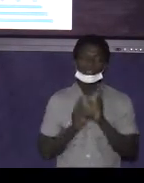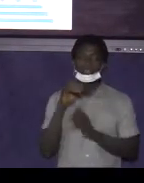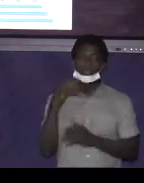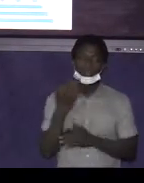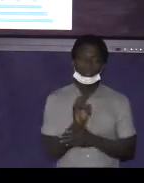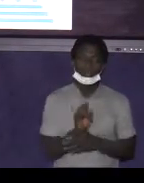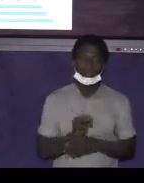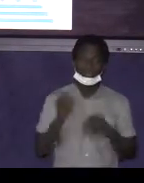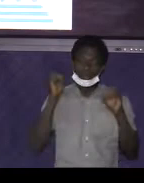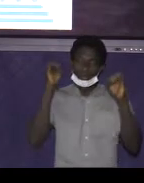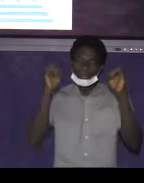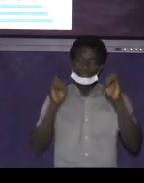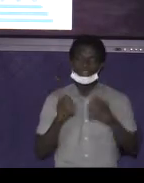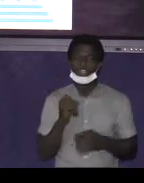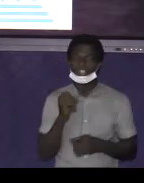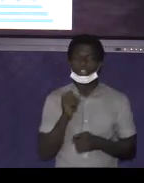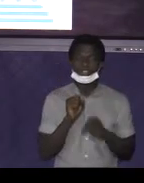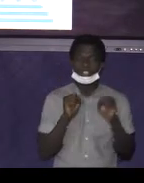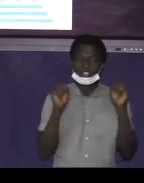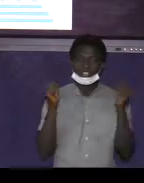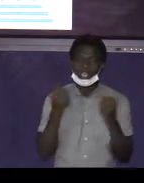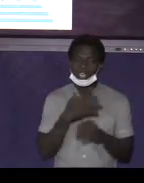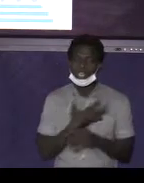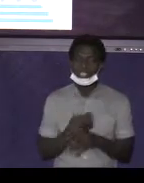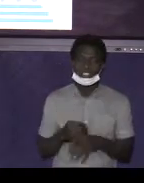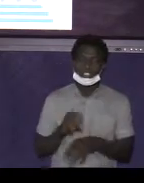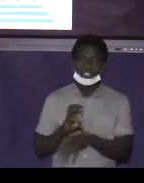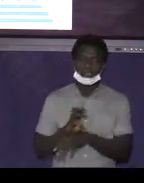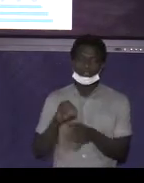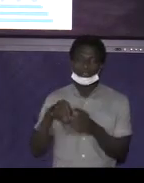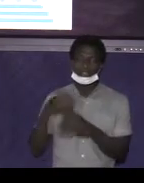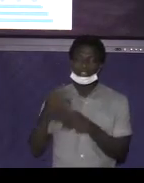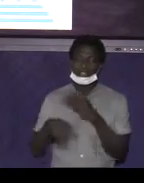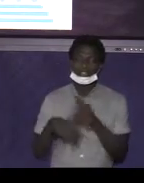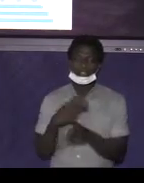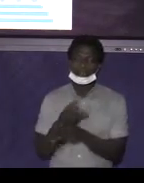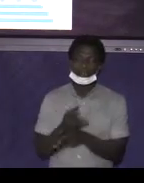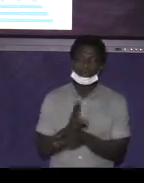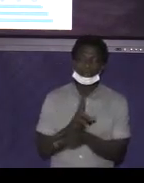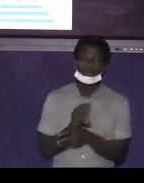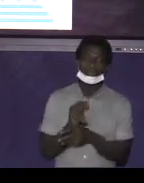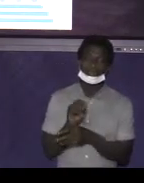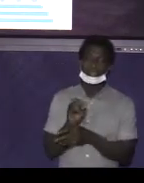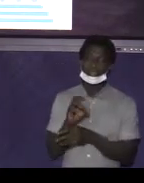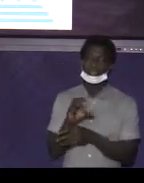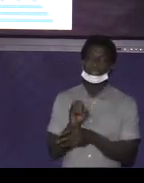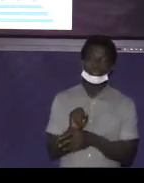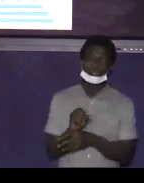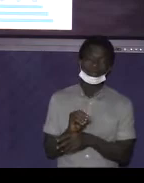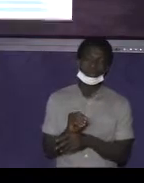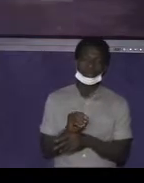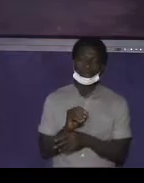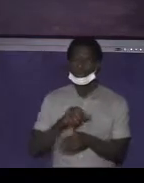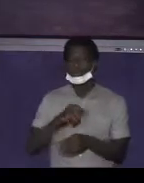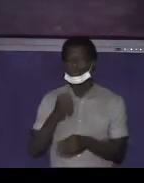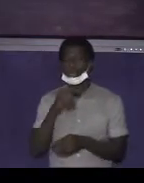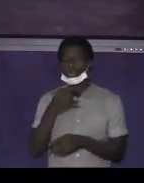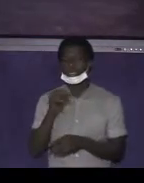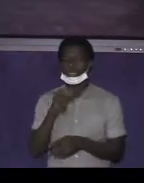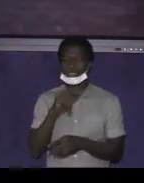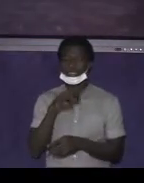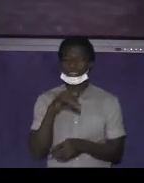development of education, science and culture in the world. That's UNESCO. It's another agency